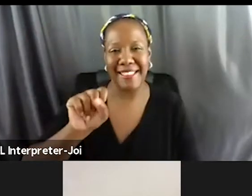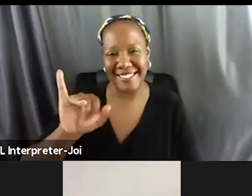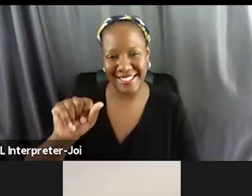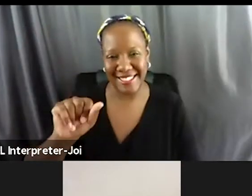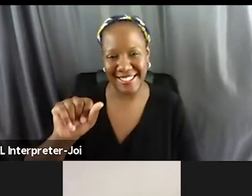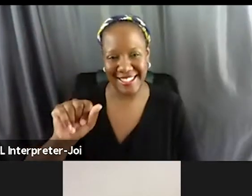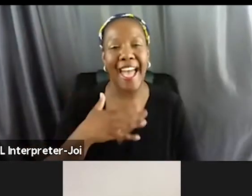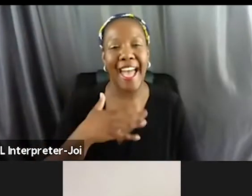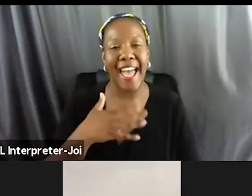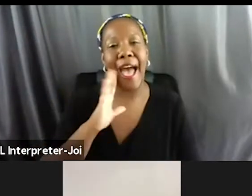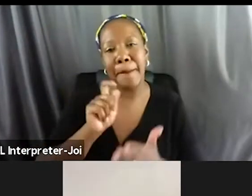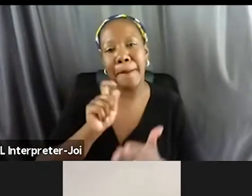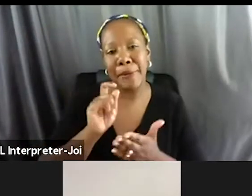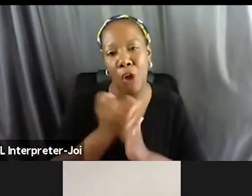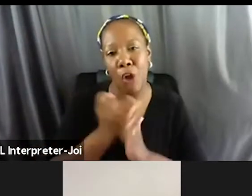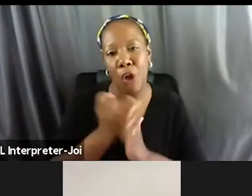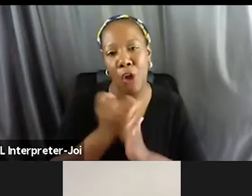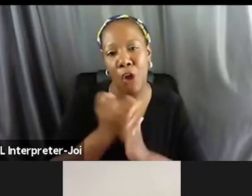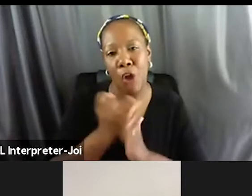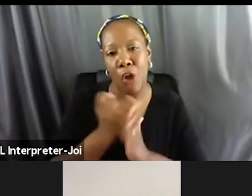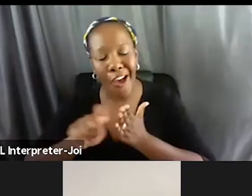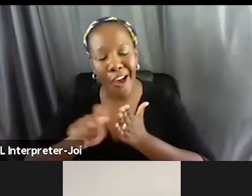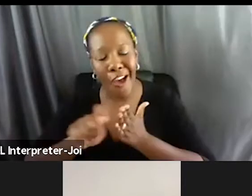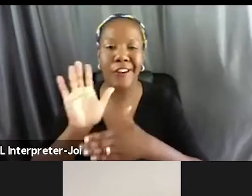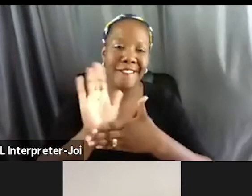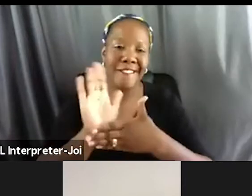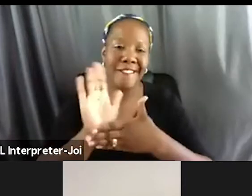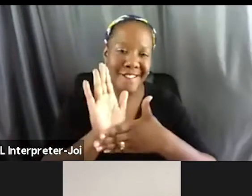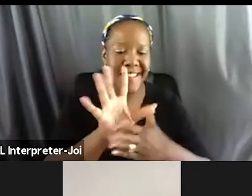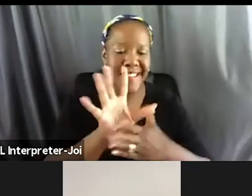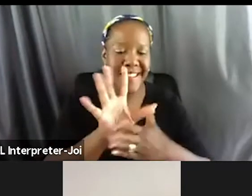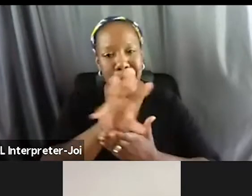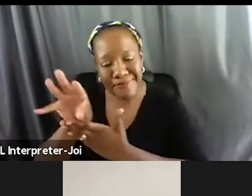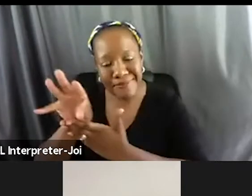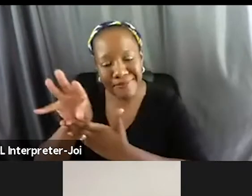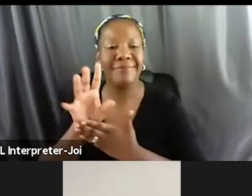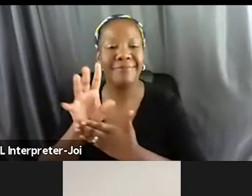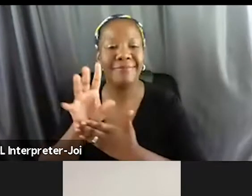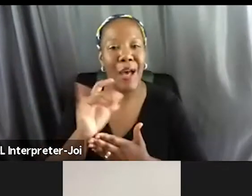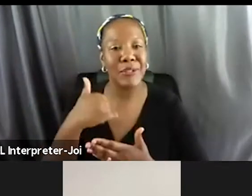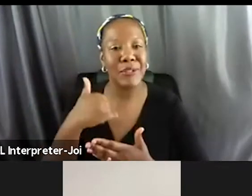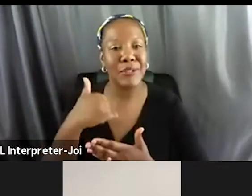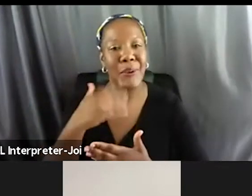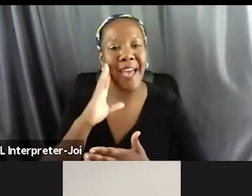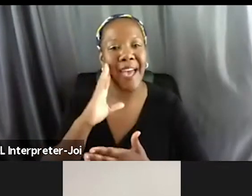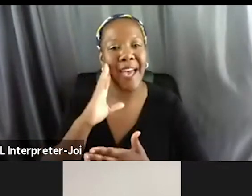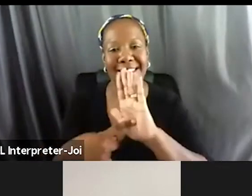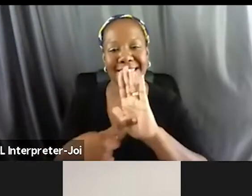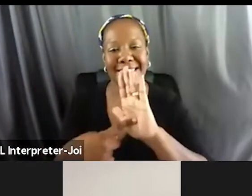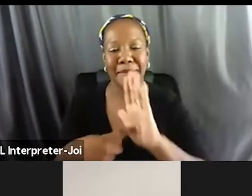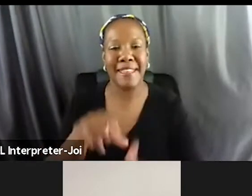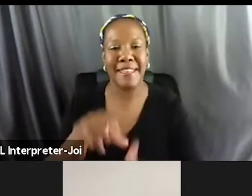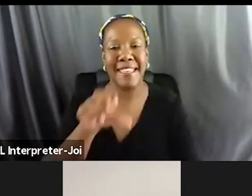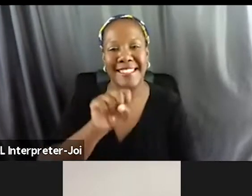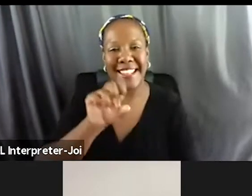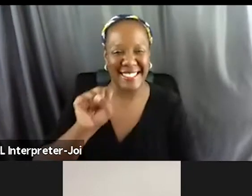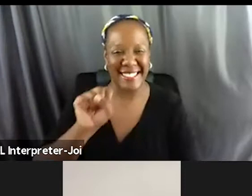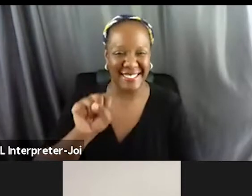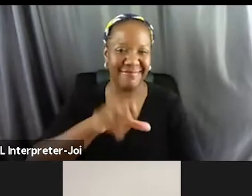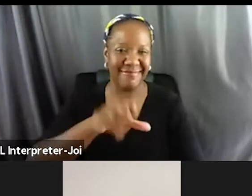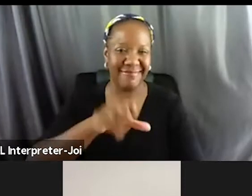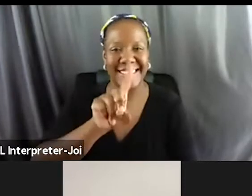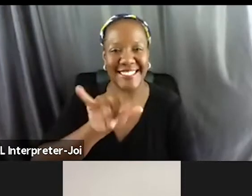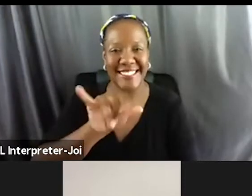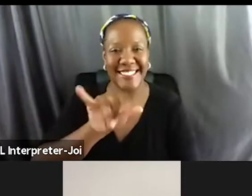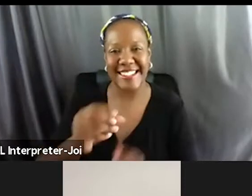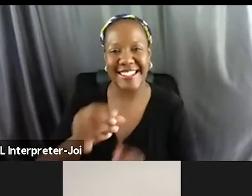author and filmmaker. And I also have an exhibit at Sandy Spring Museum. It had opened on March 19th,